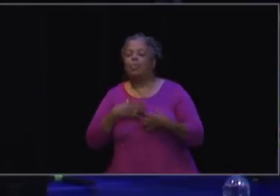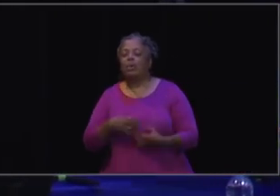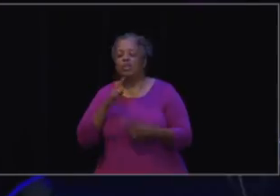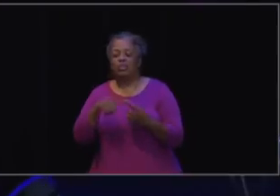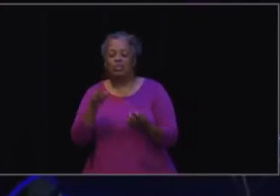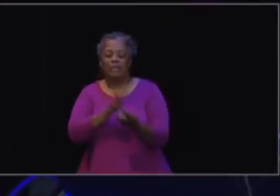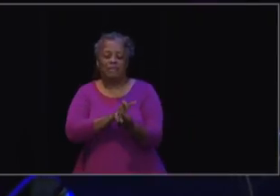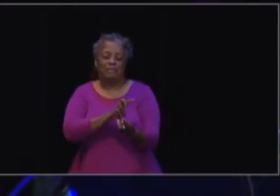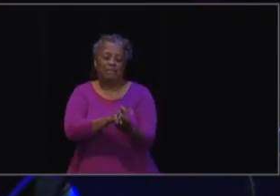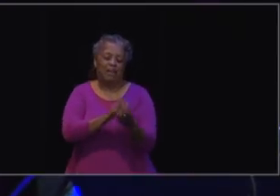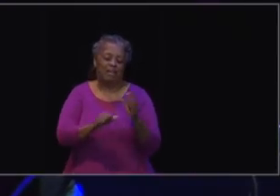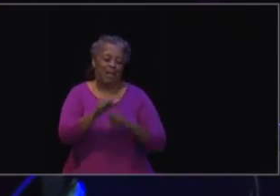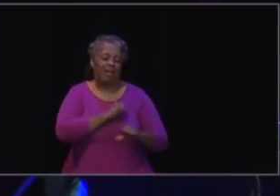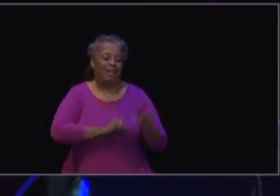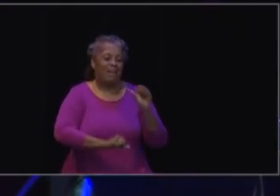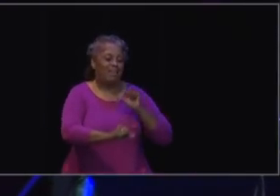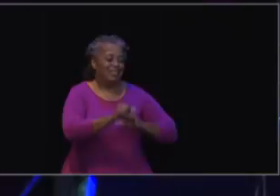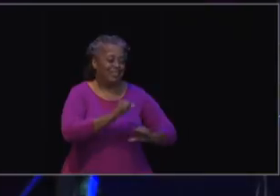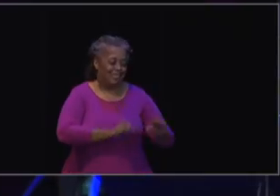us.